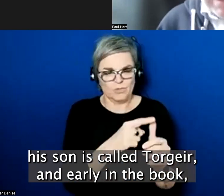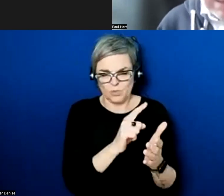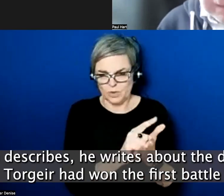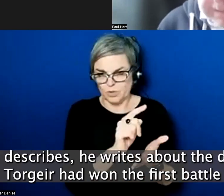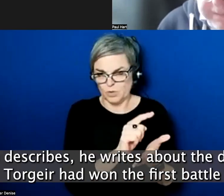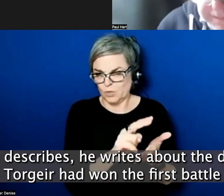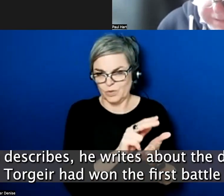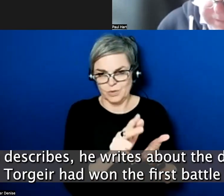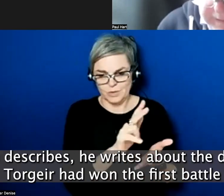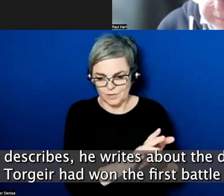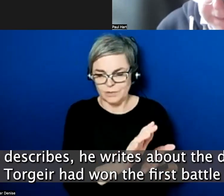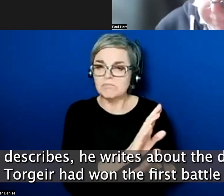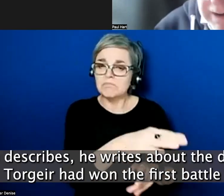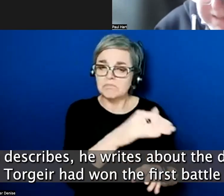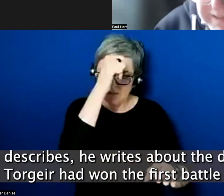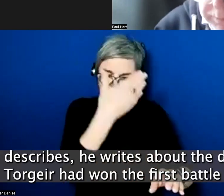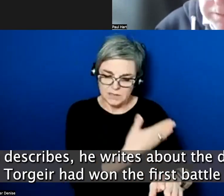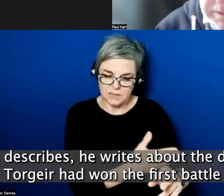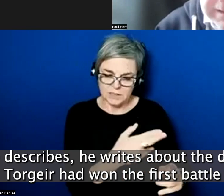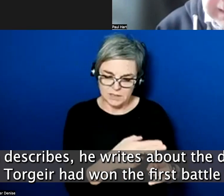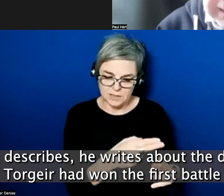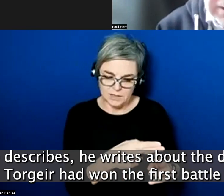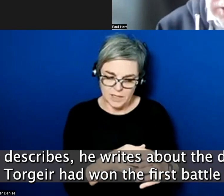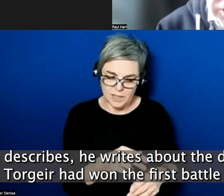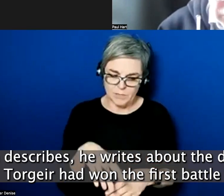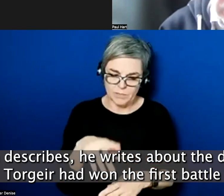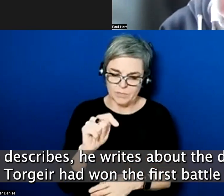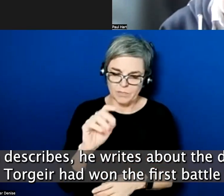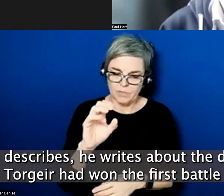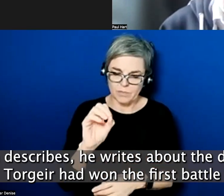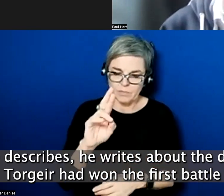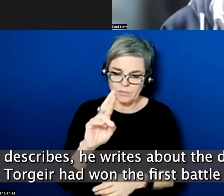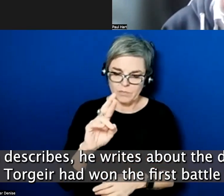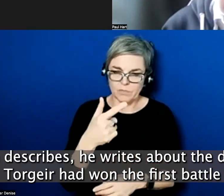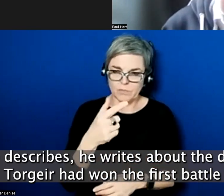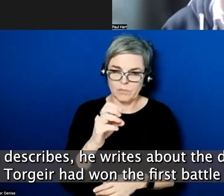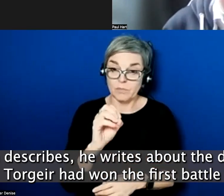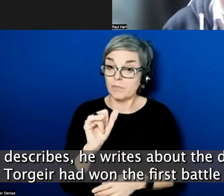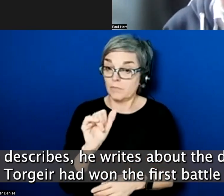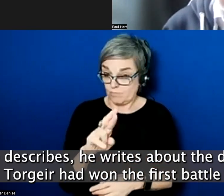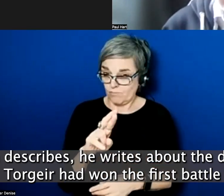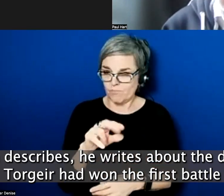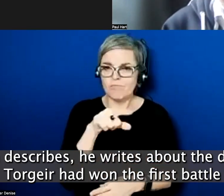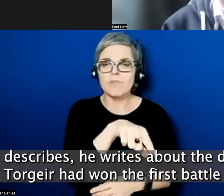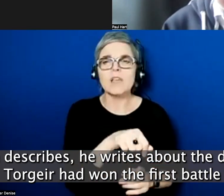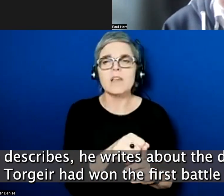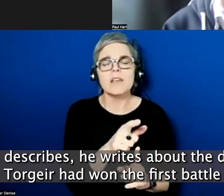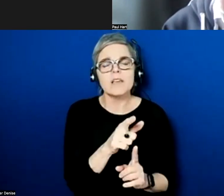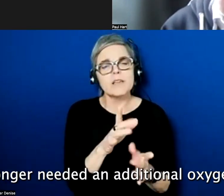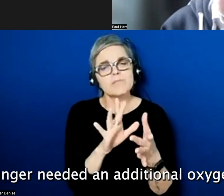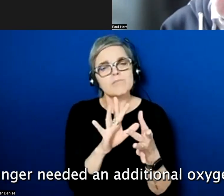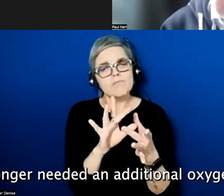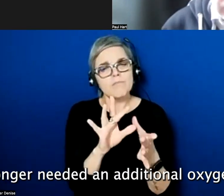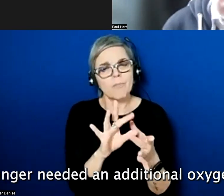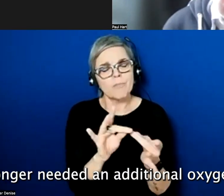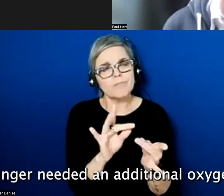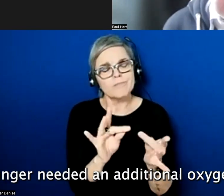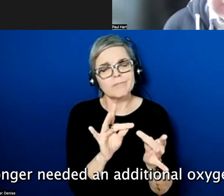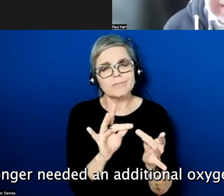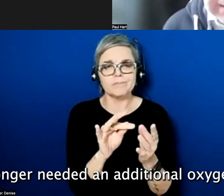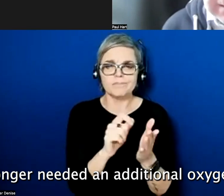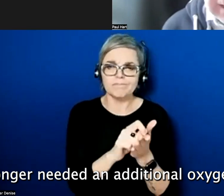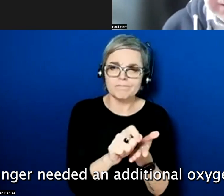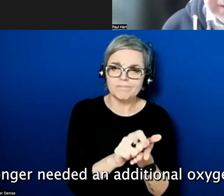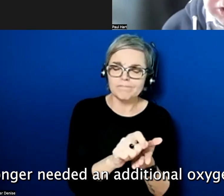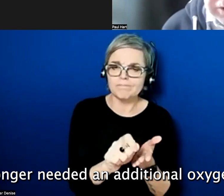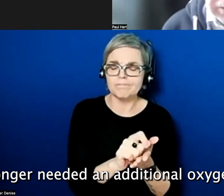book, he writes about the day Torgeir had won the first battle. He no longer